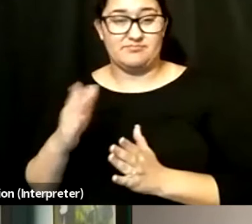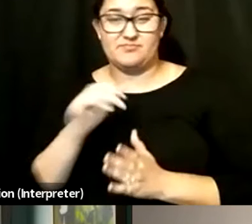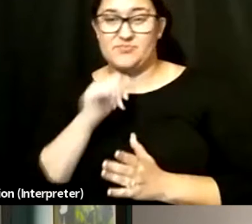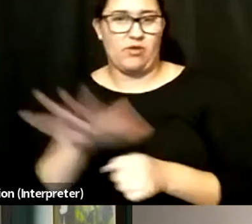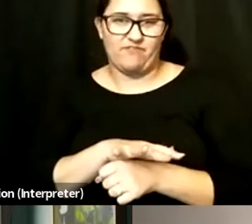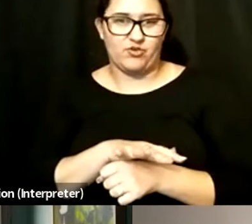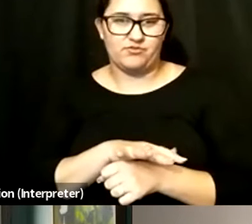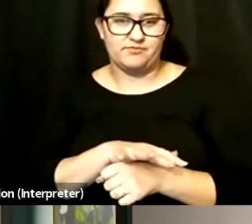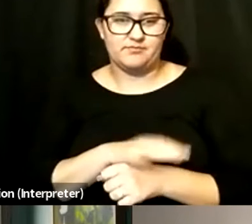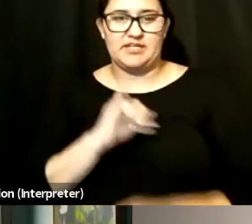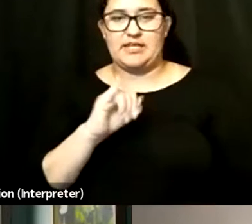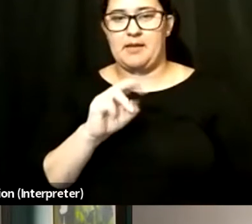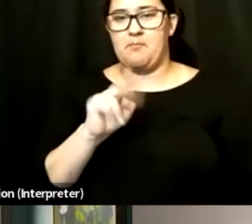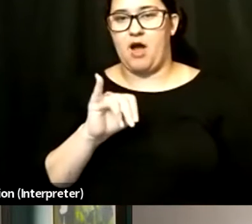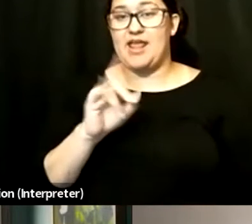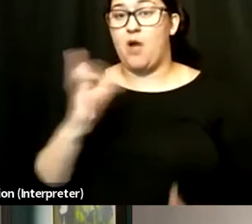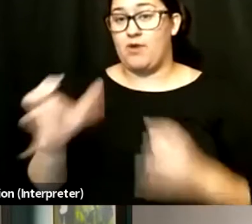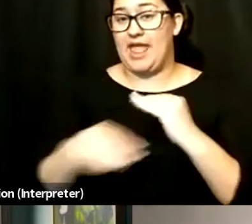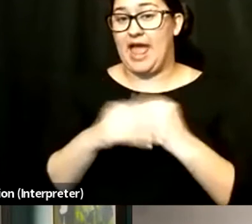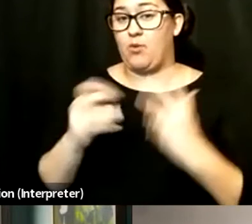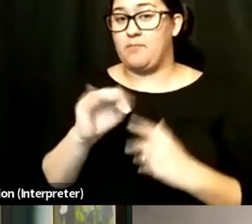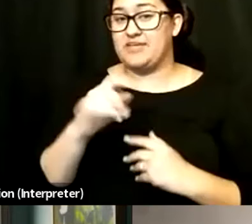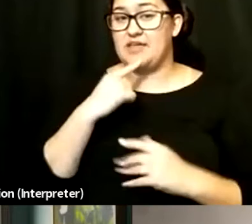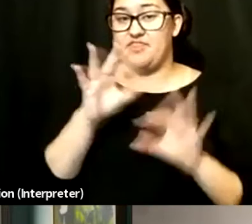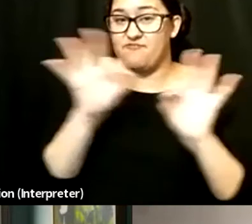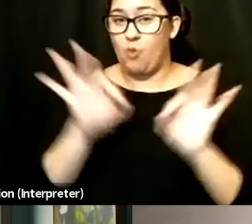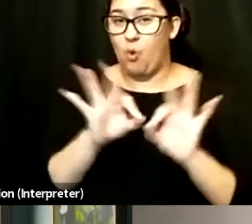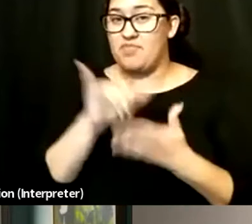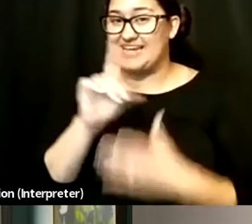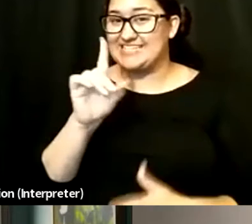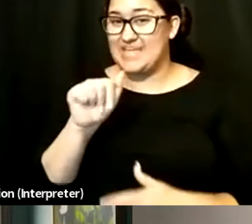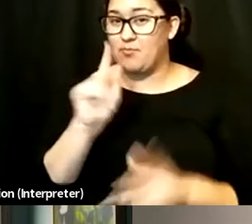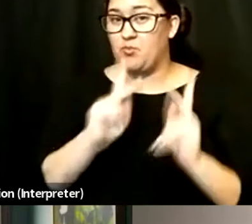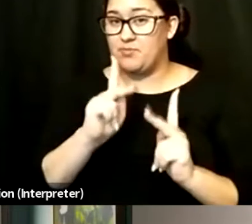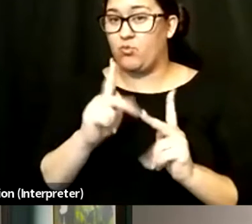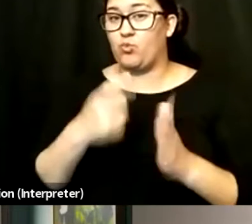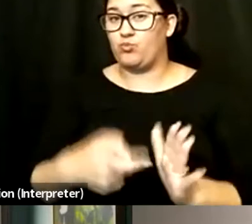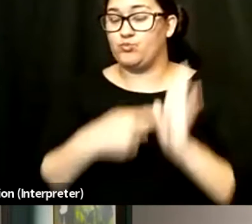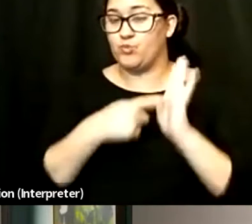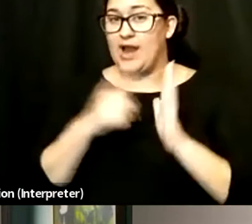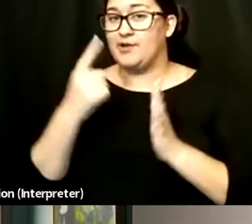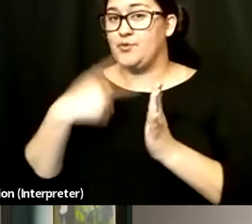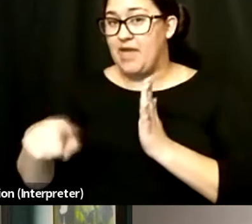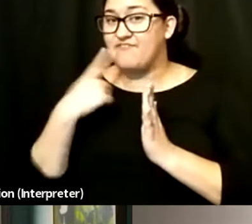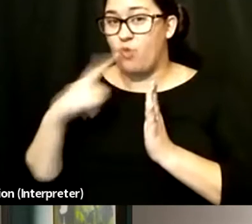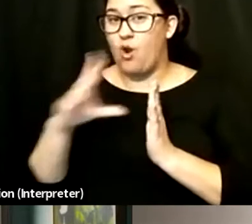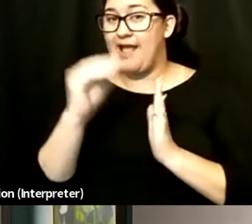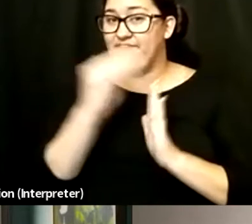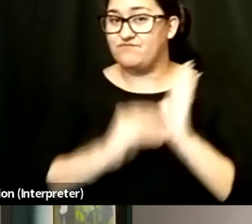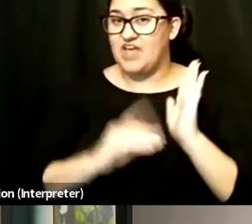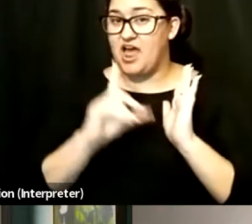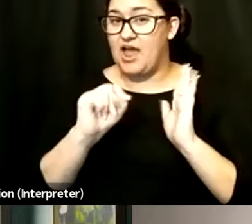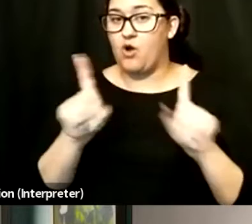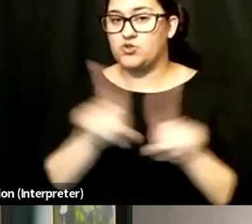Yeah, I want to jump on what Mia said about like these forms that disabled people have to pay for. Um, and I also want to mix it in